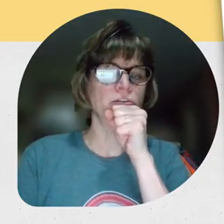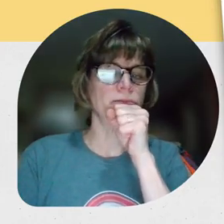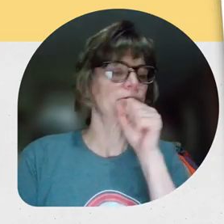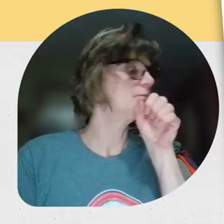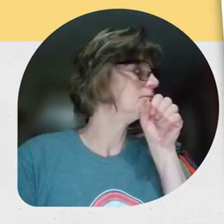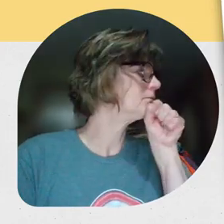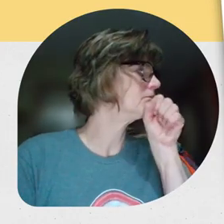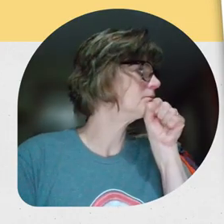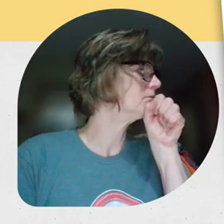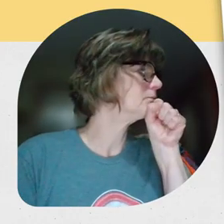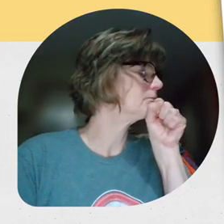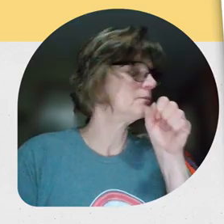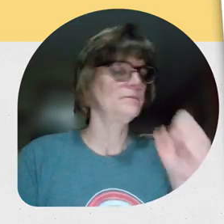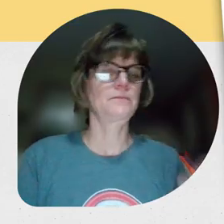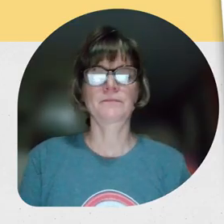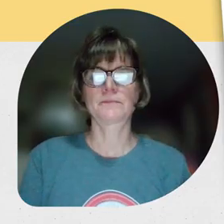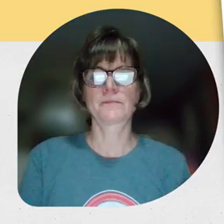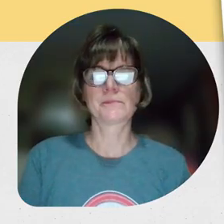orange.